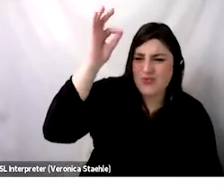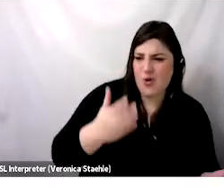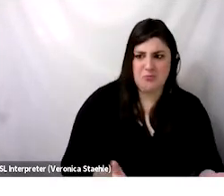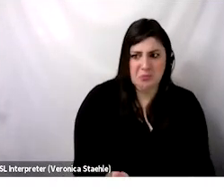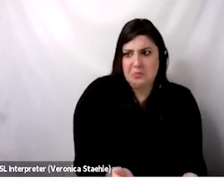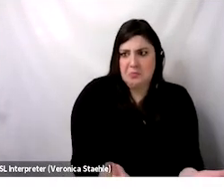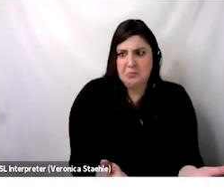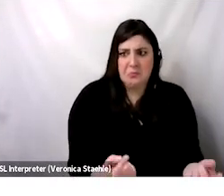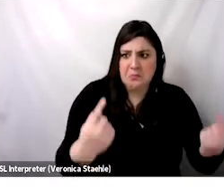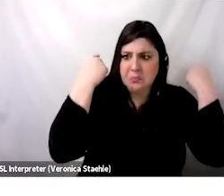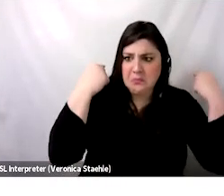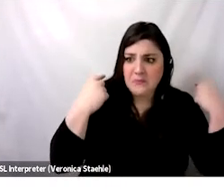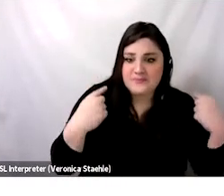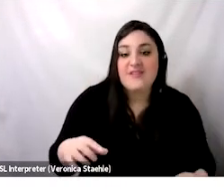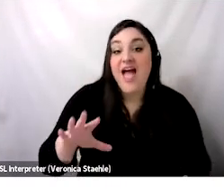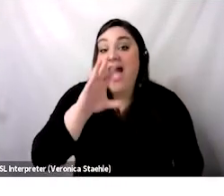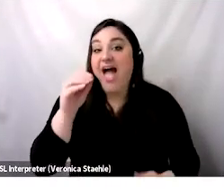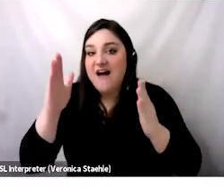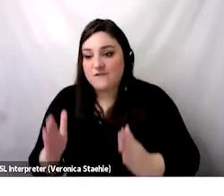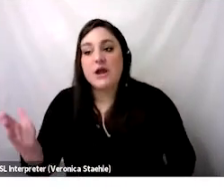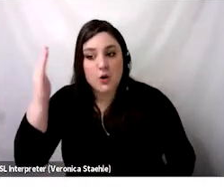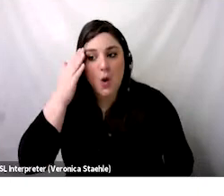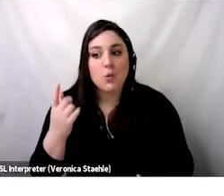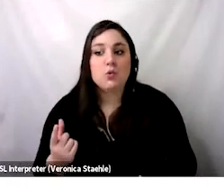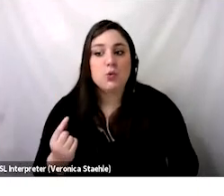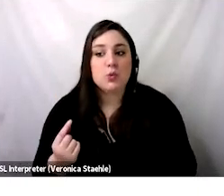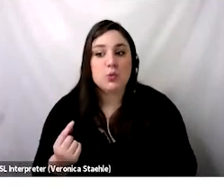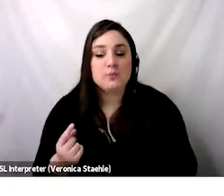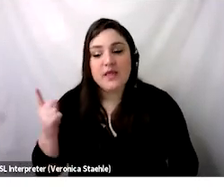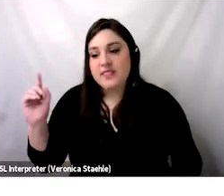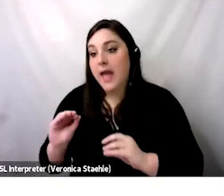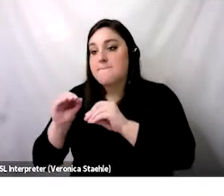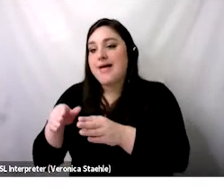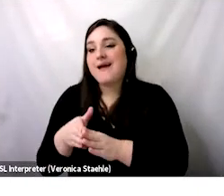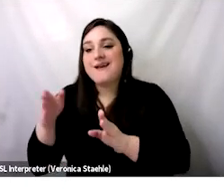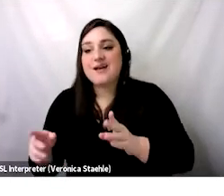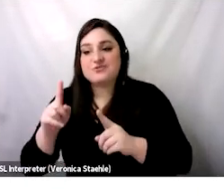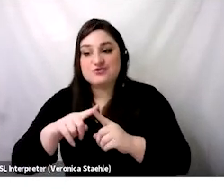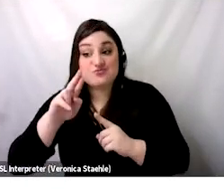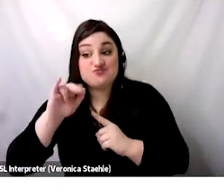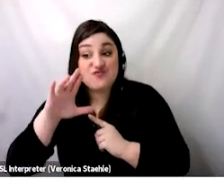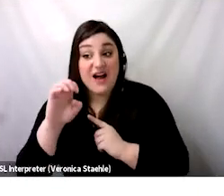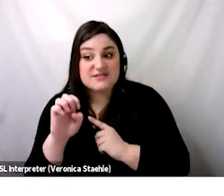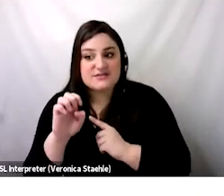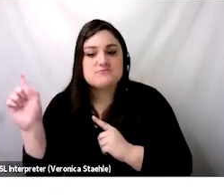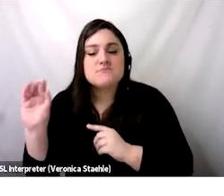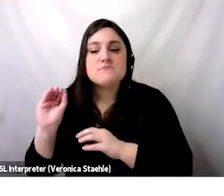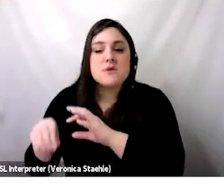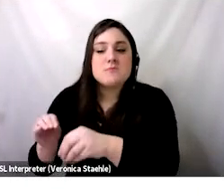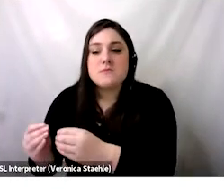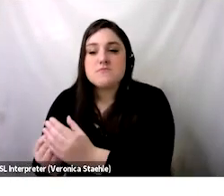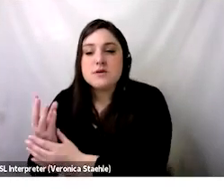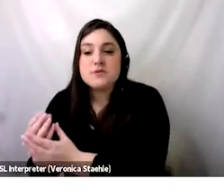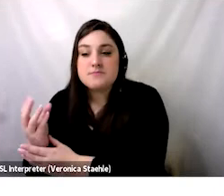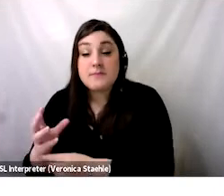Africans that were able to cultivate it and use it. And while rice remained the